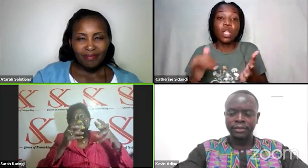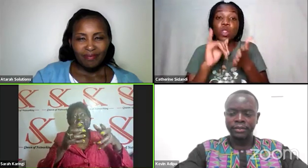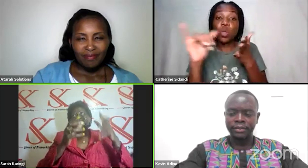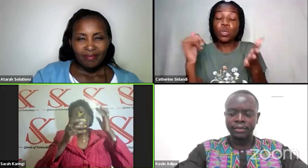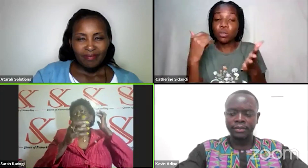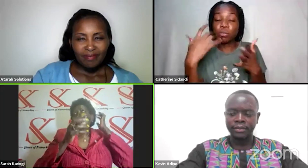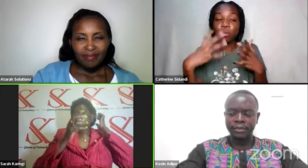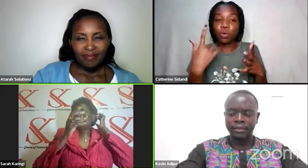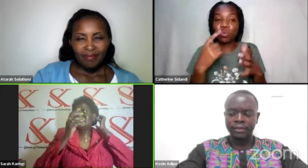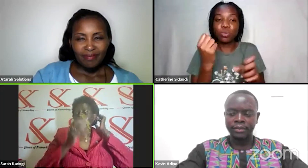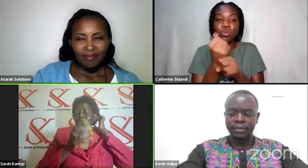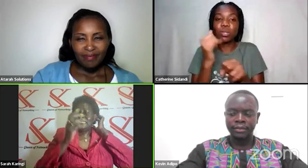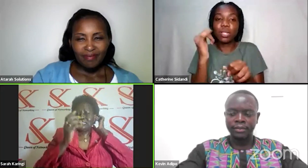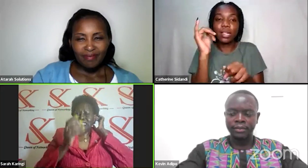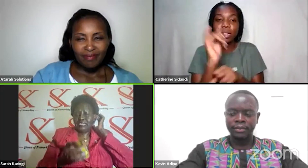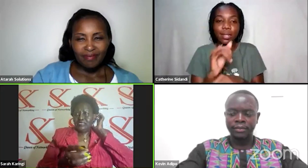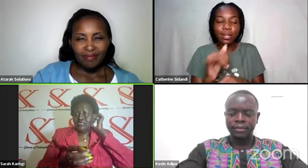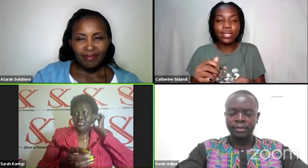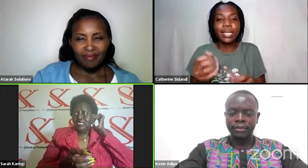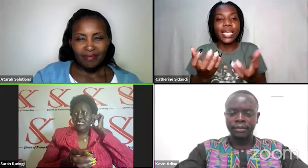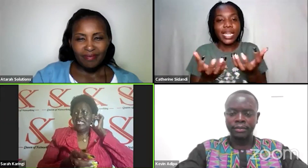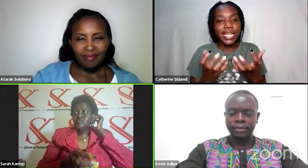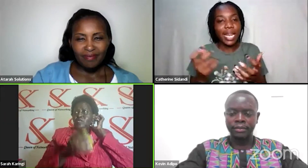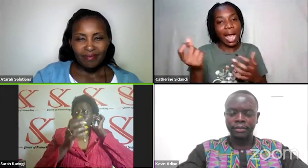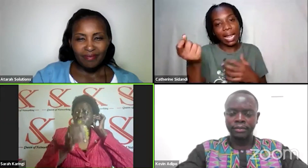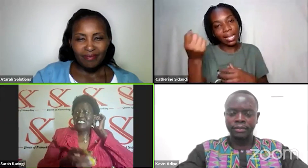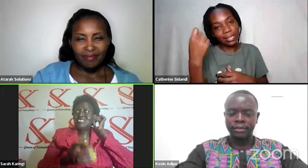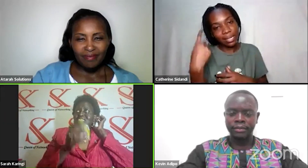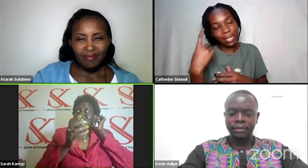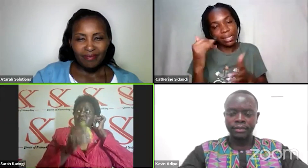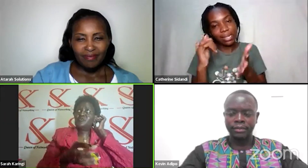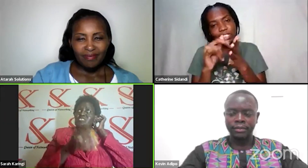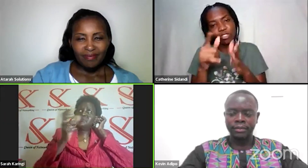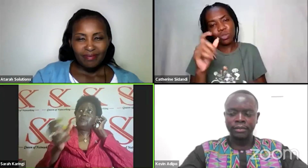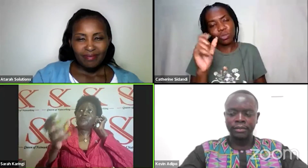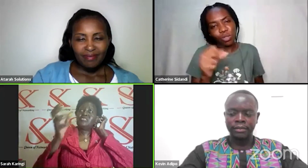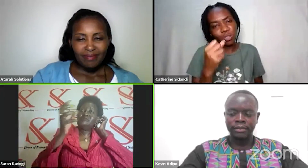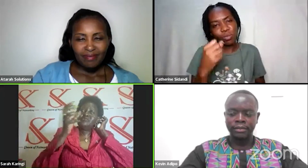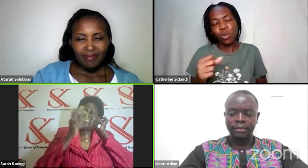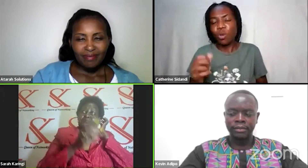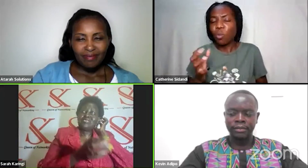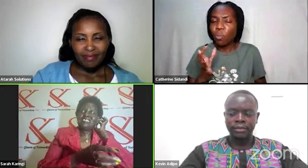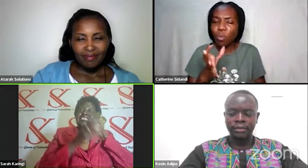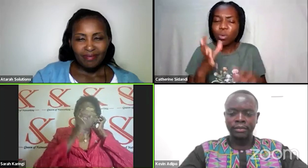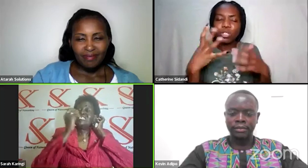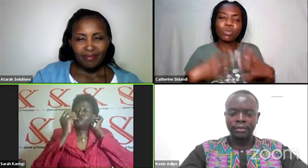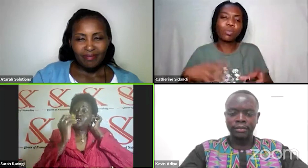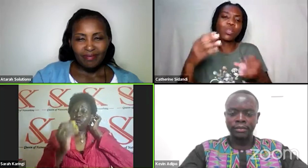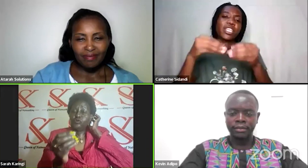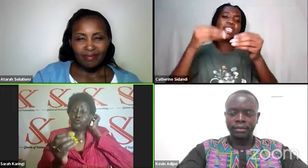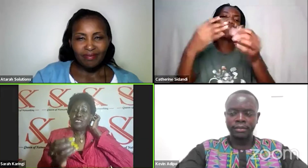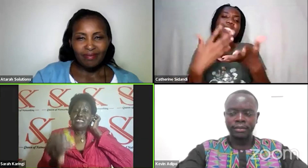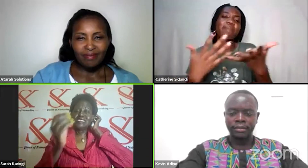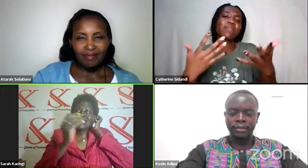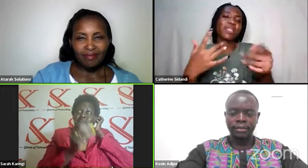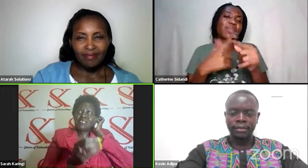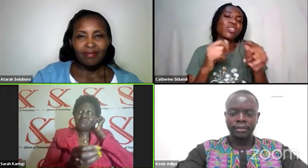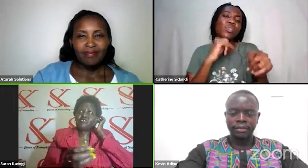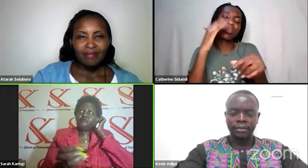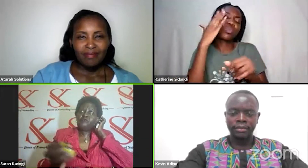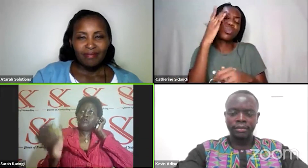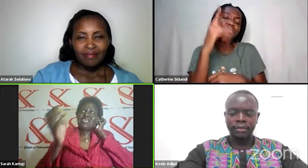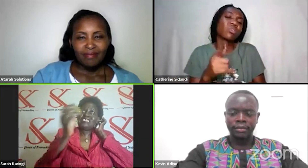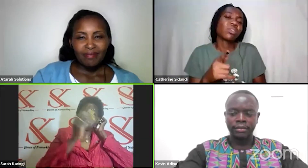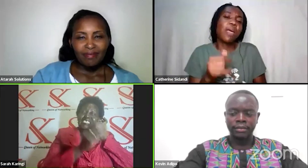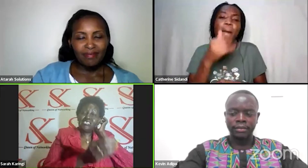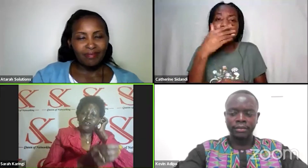that, I think they need to understand that you cannot just start pushing people to give you something, yet they don't know you. Start by, first